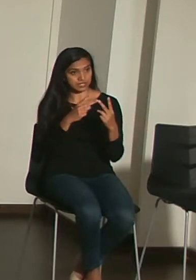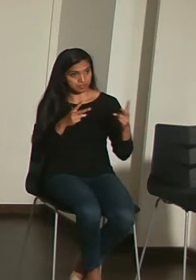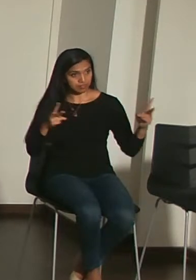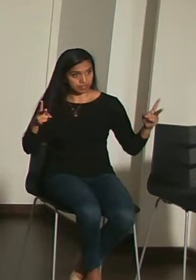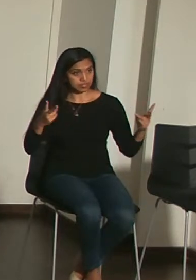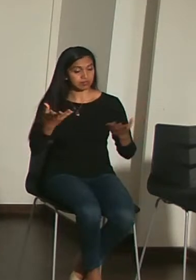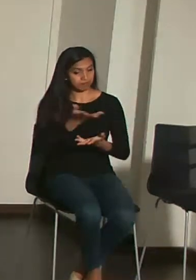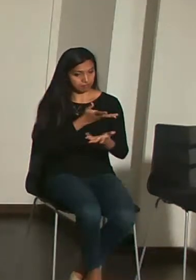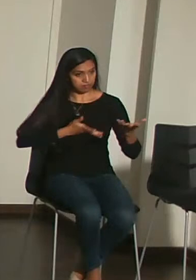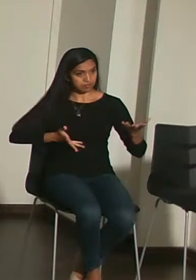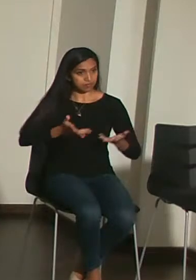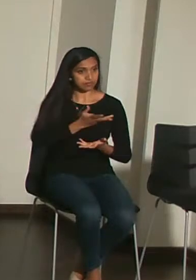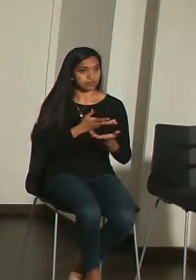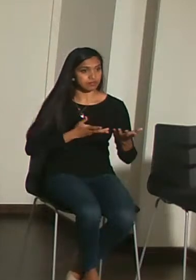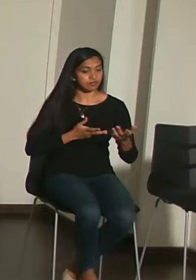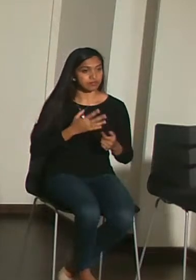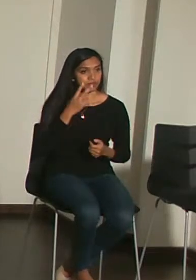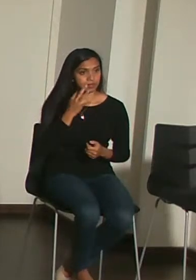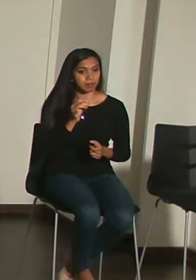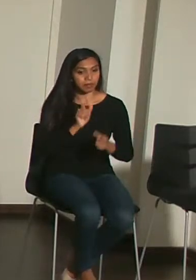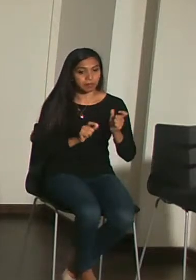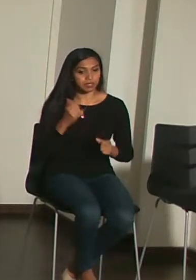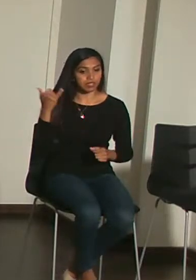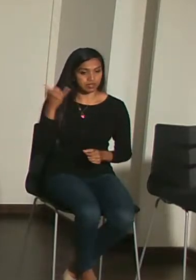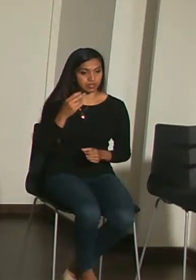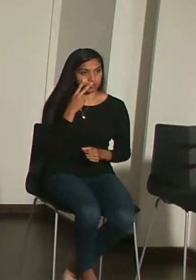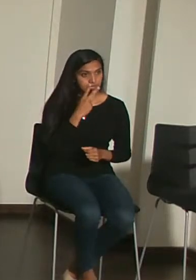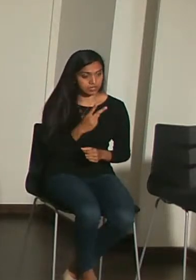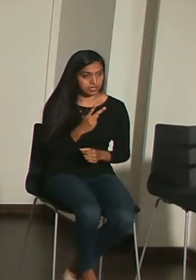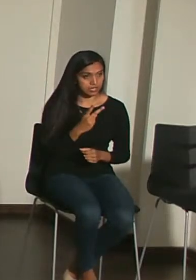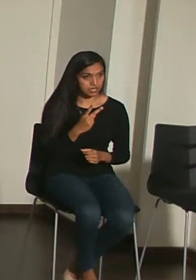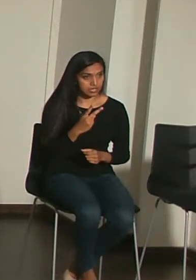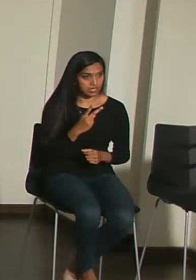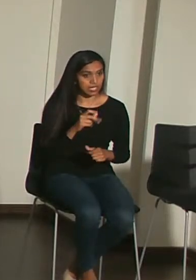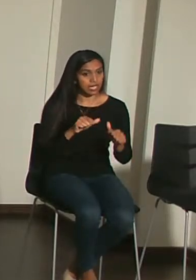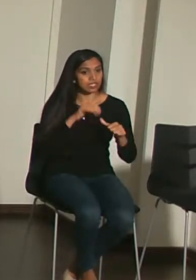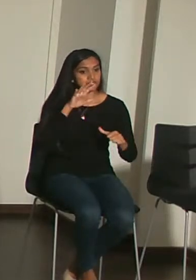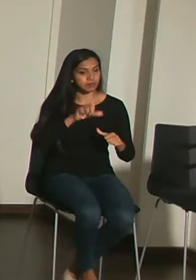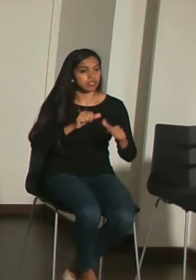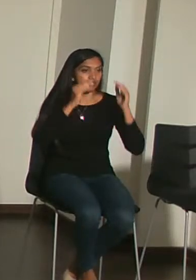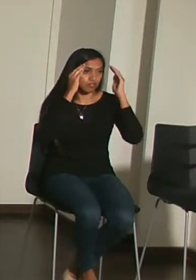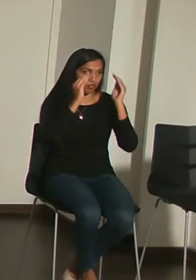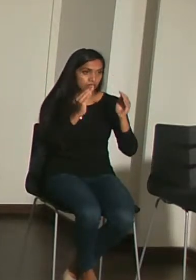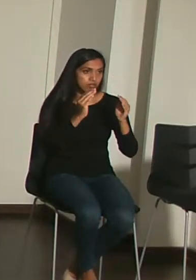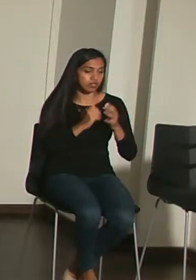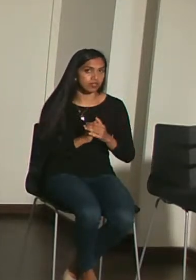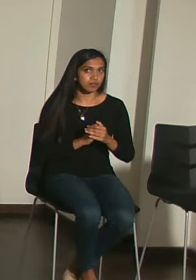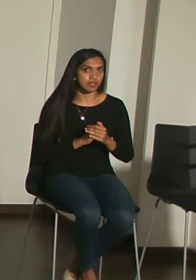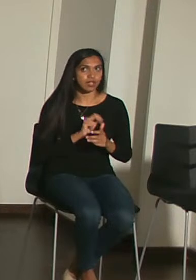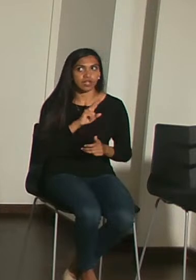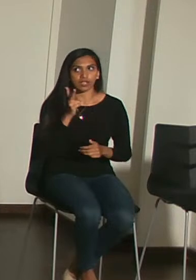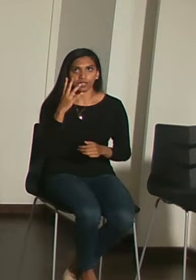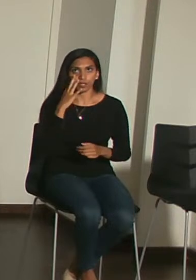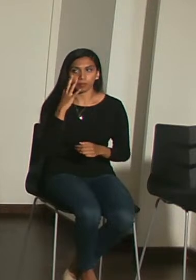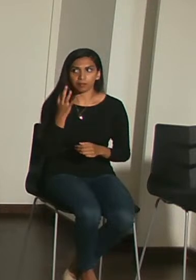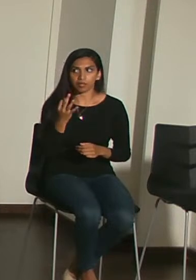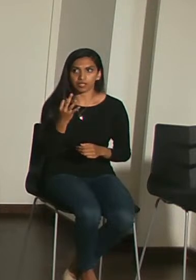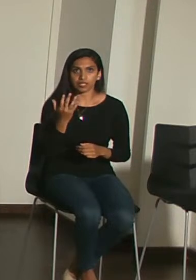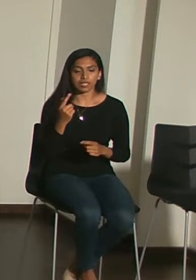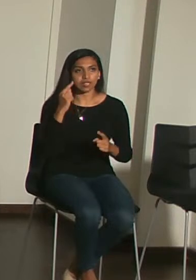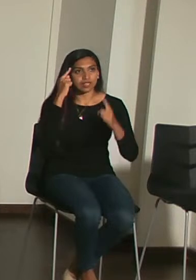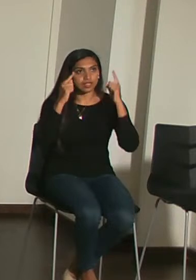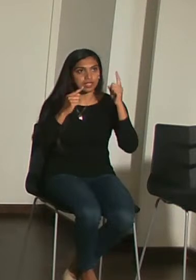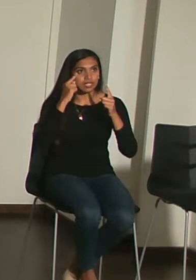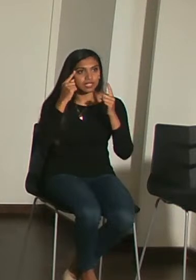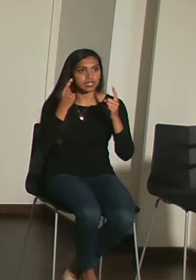engagement with visitors. And I think another important factor is to think about